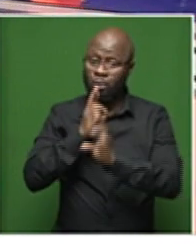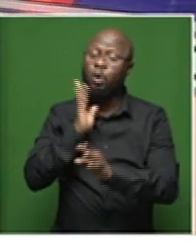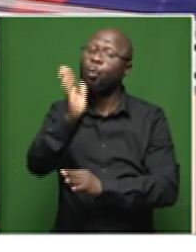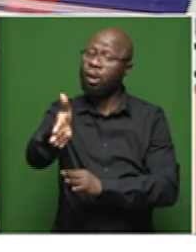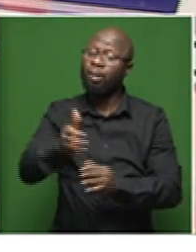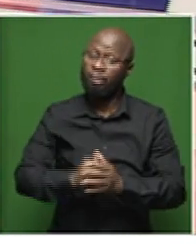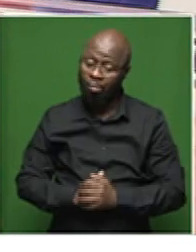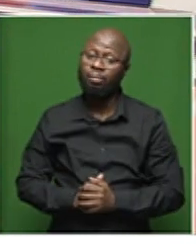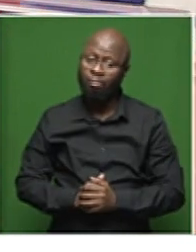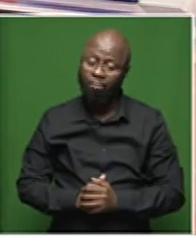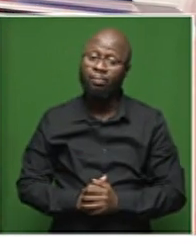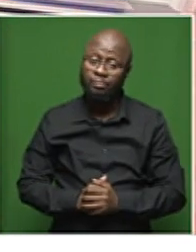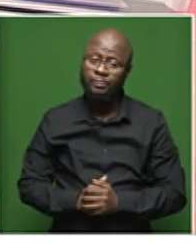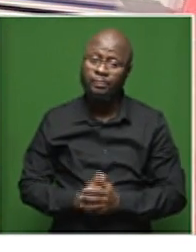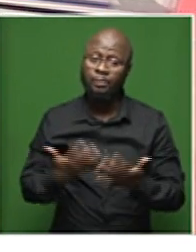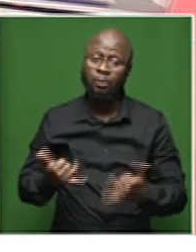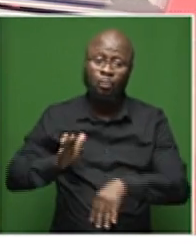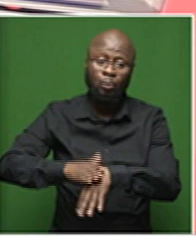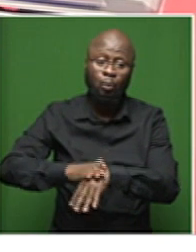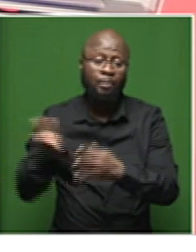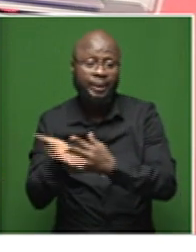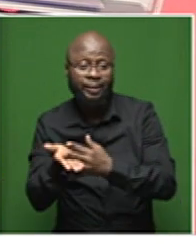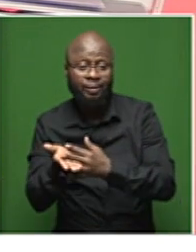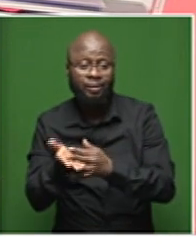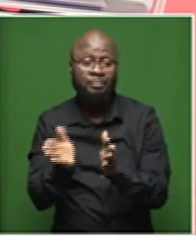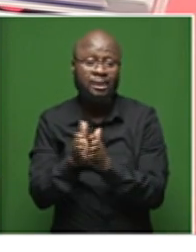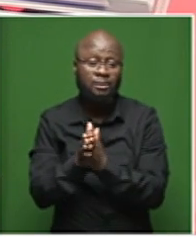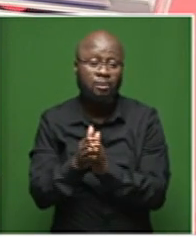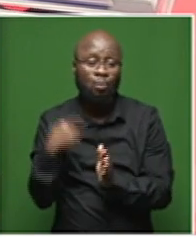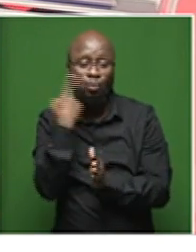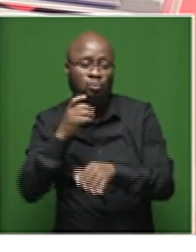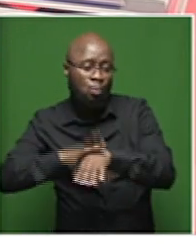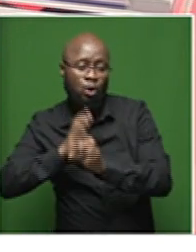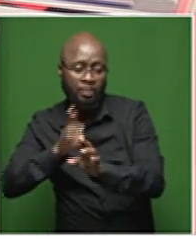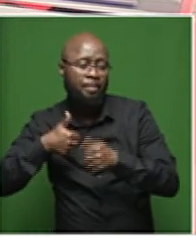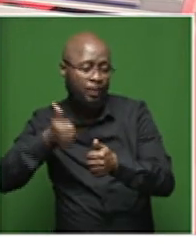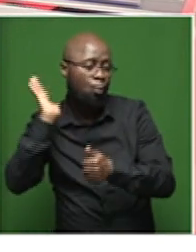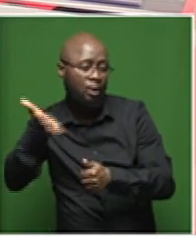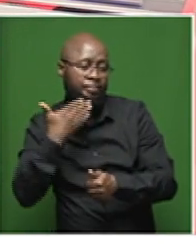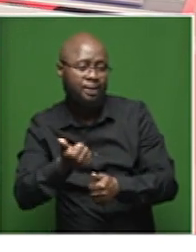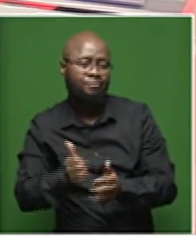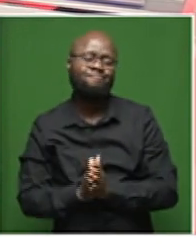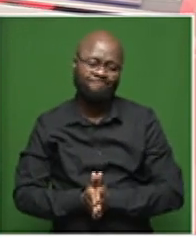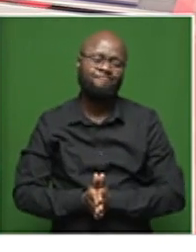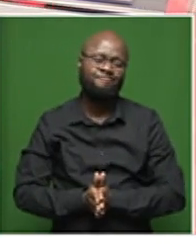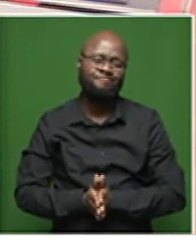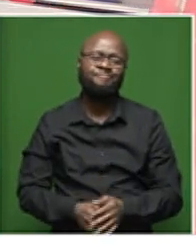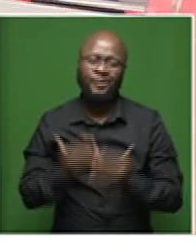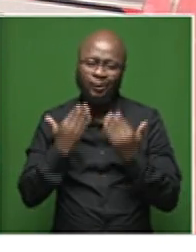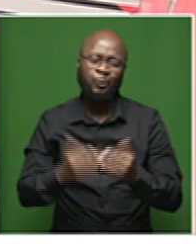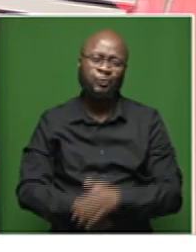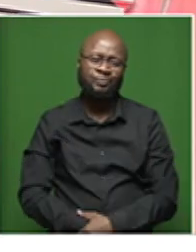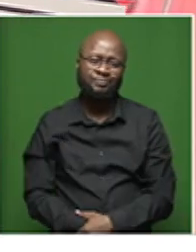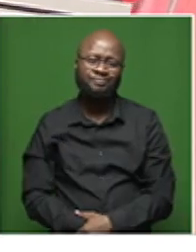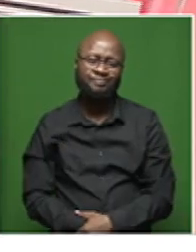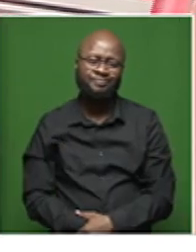little bit later on. We will be going for an ad break, but siyabonga for umbuzo wakho, sizophendula later. Okay, ma? Lovely. All right, that is Vital Signs.